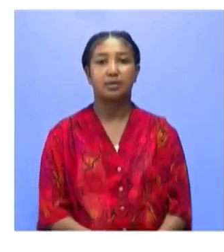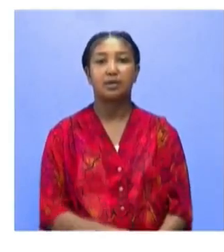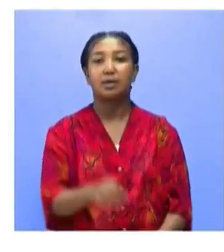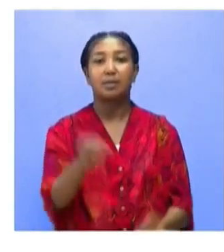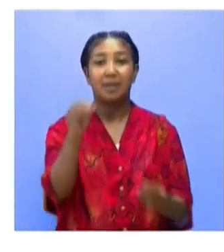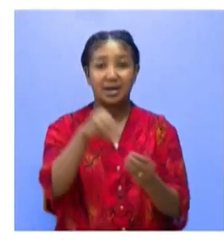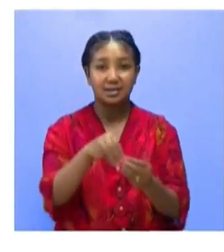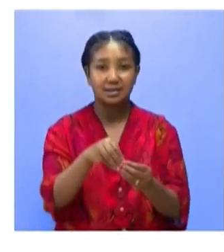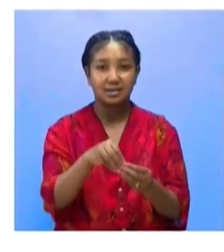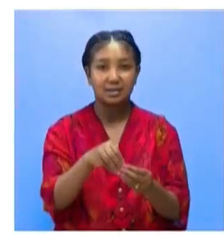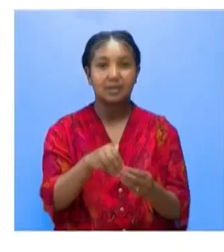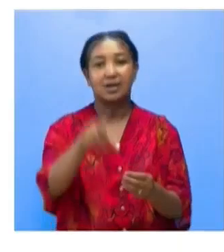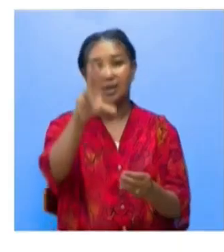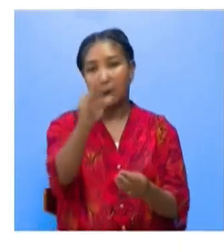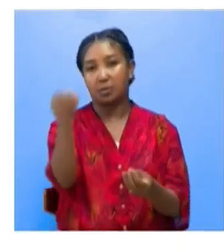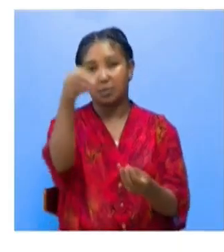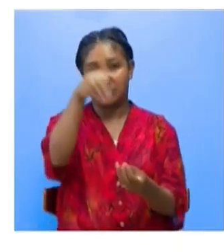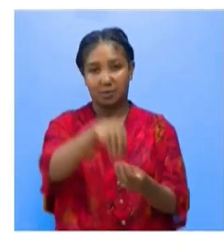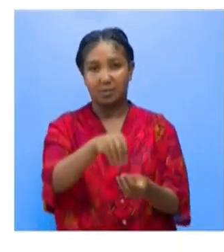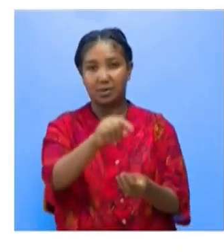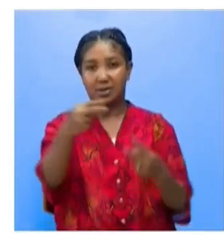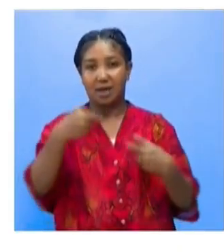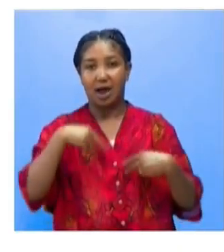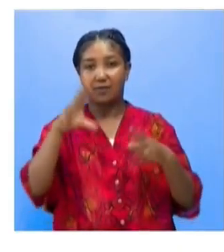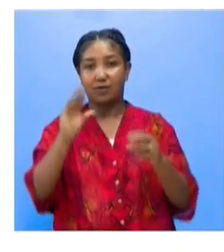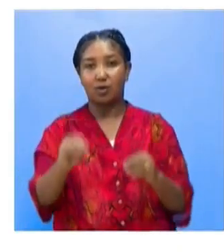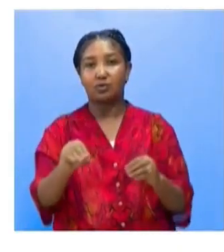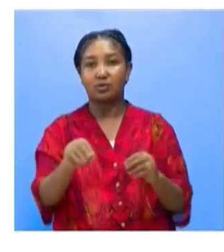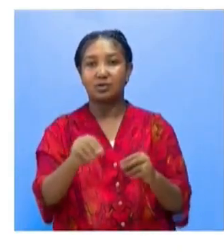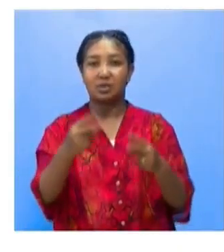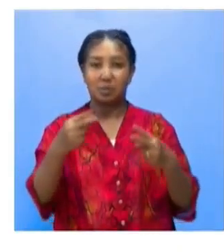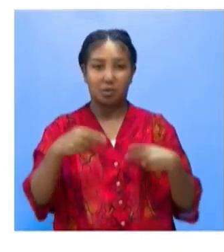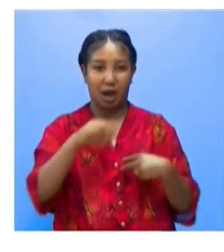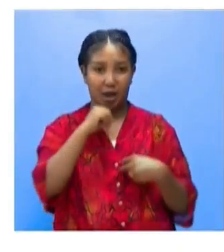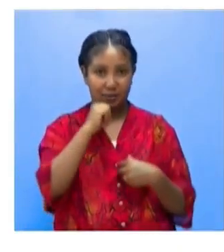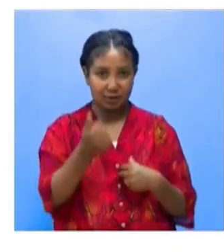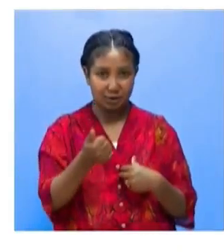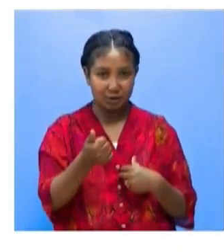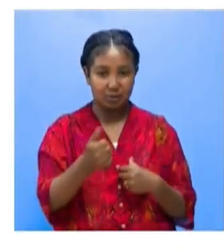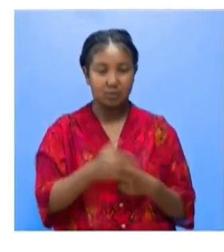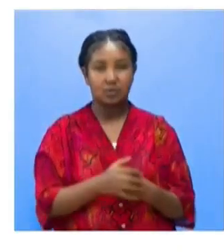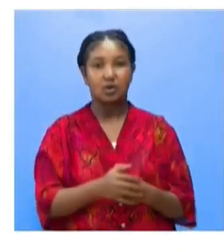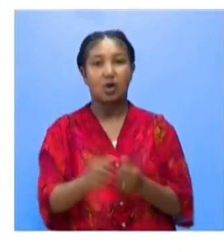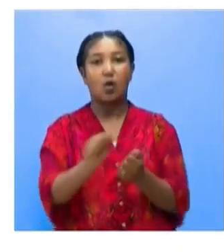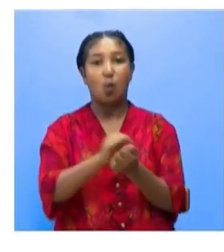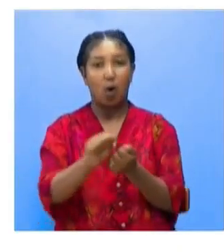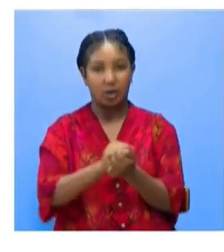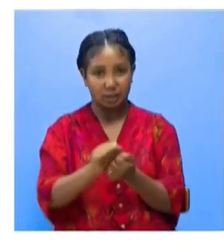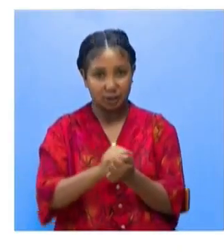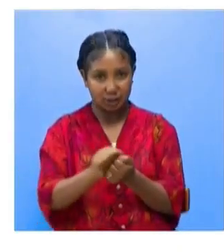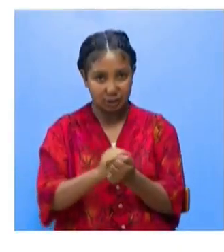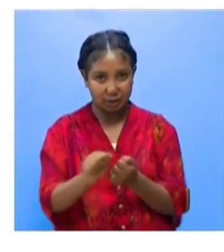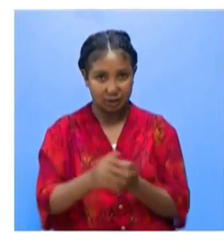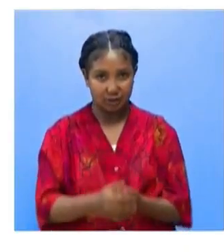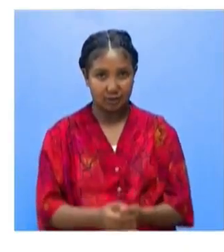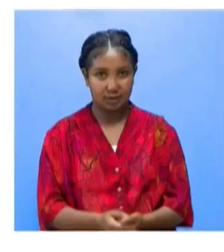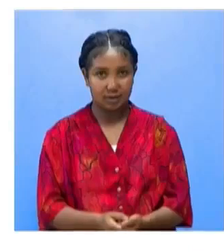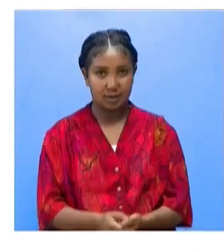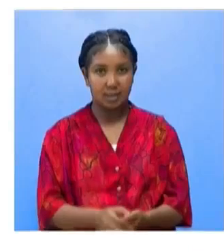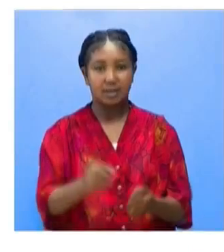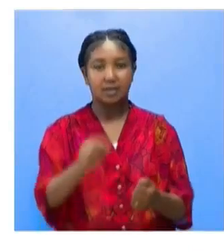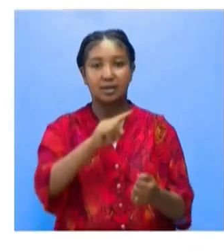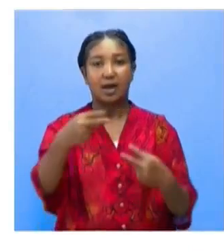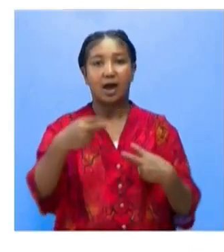plus not. They have not or they haven't washed. They